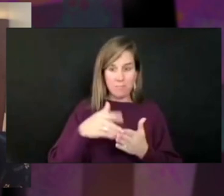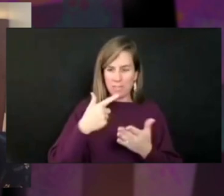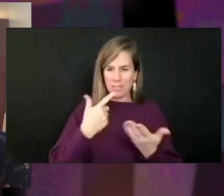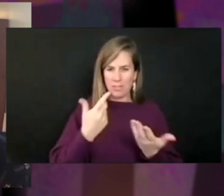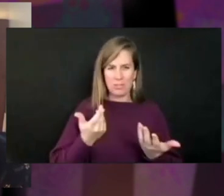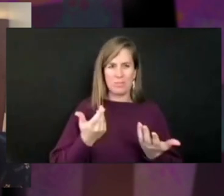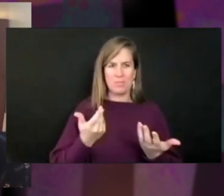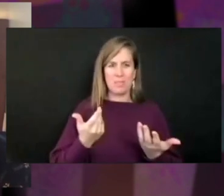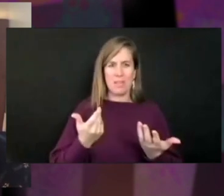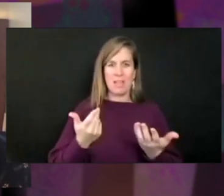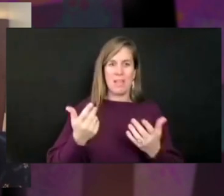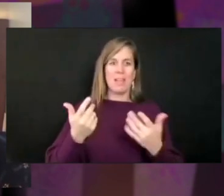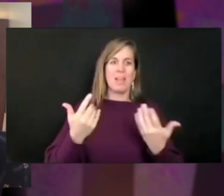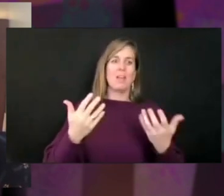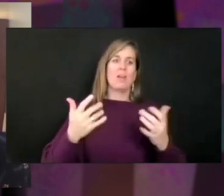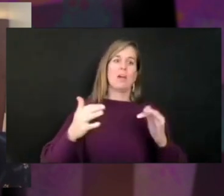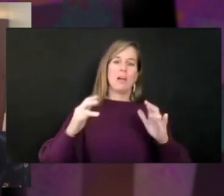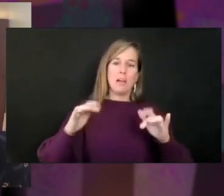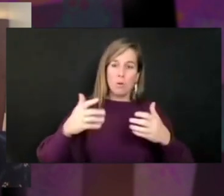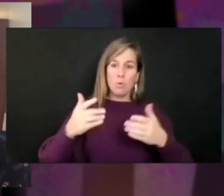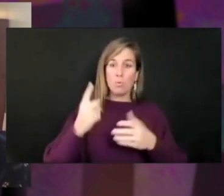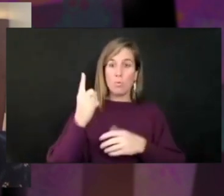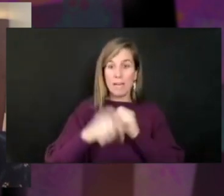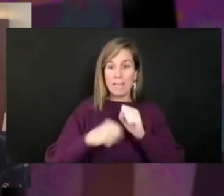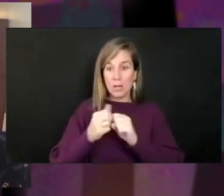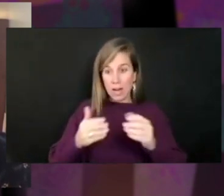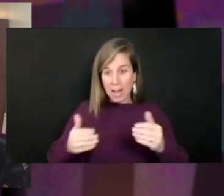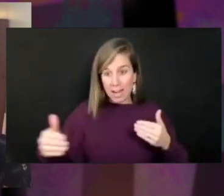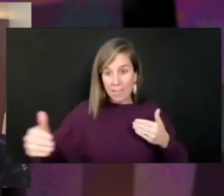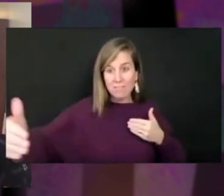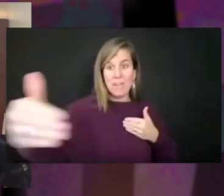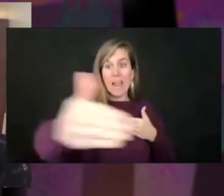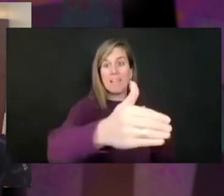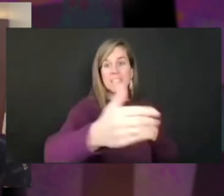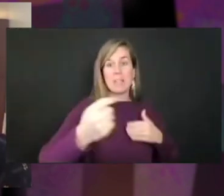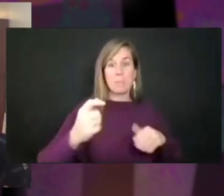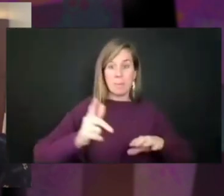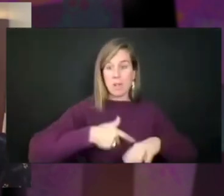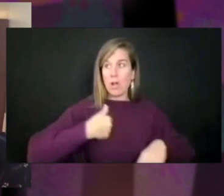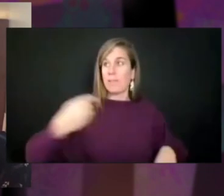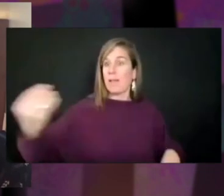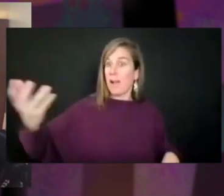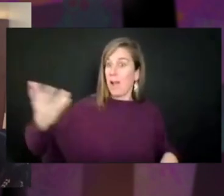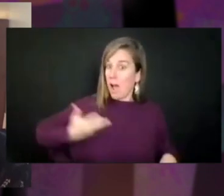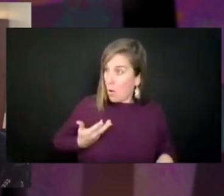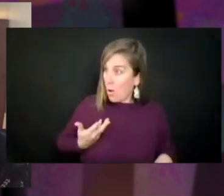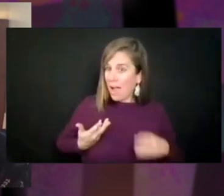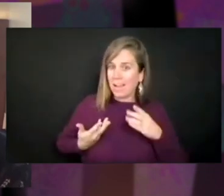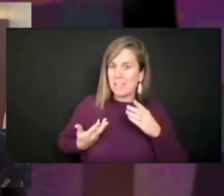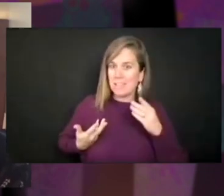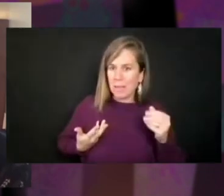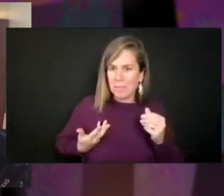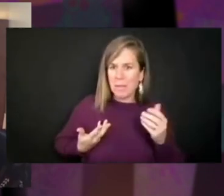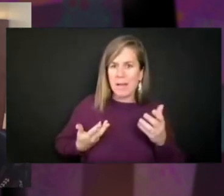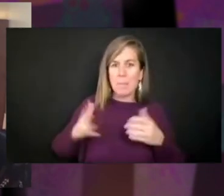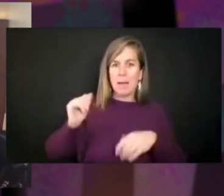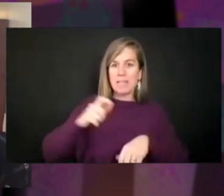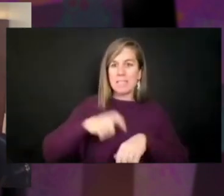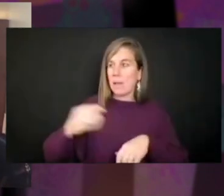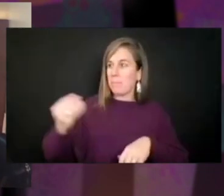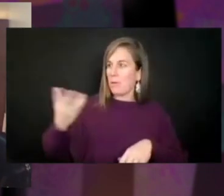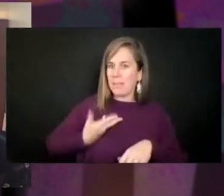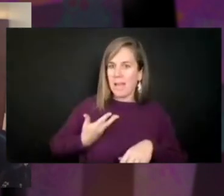year in advance, or sometimes even longer. And then you get the notification that you can spend that money. And by the time you get that notification, you've